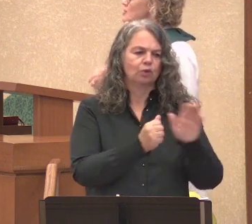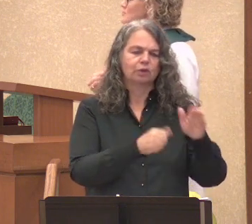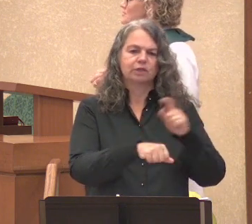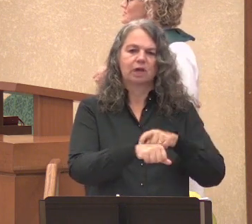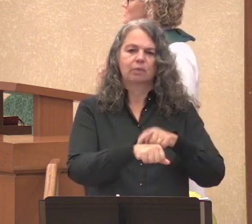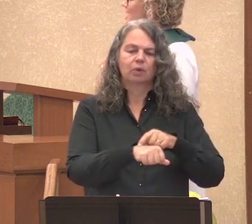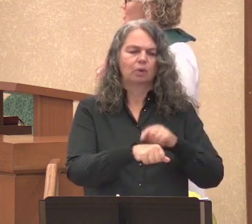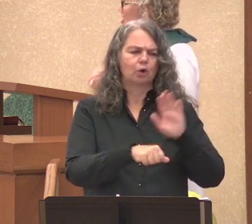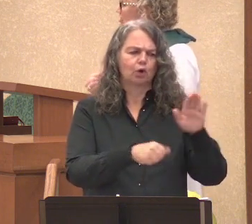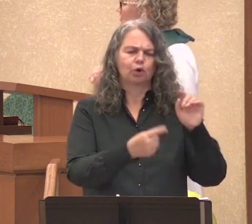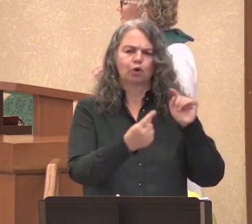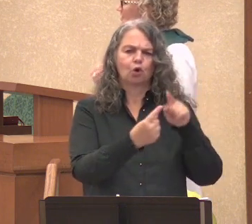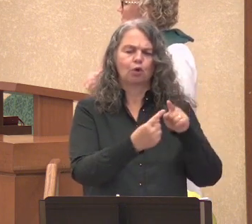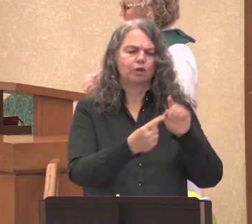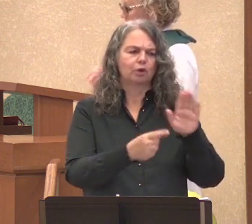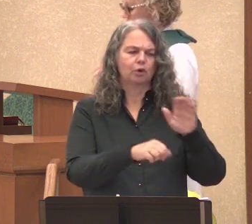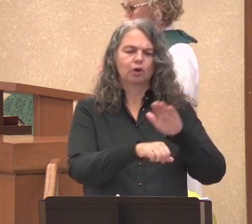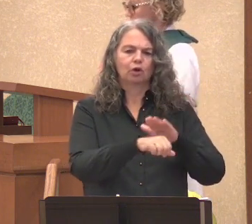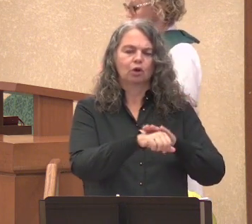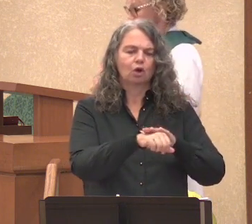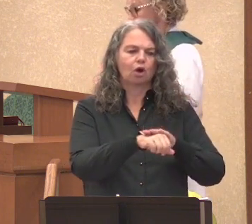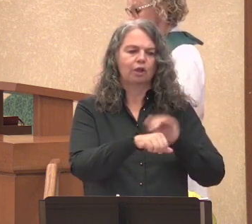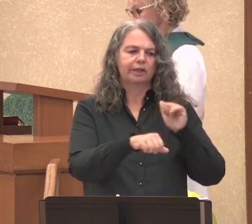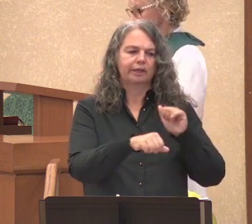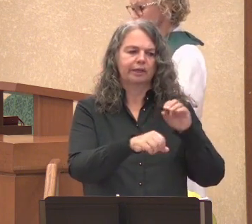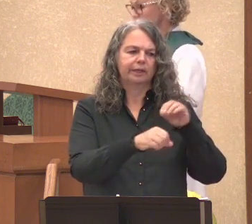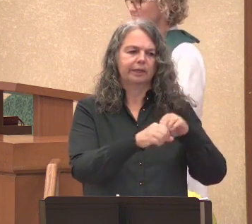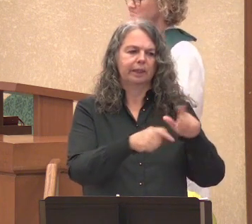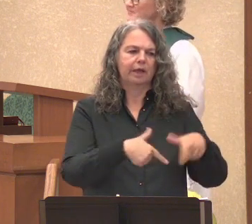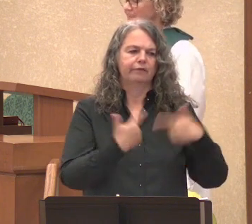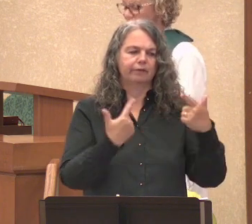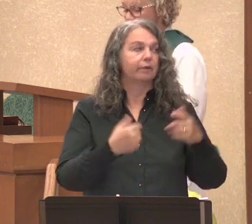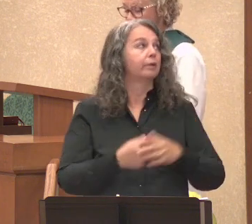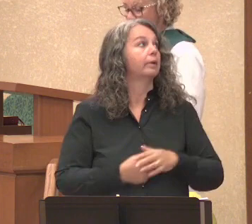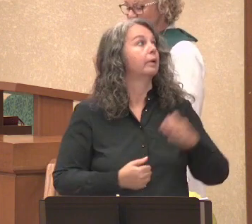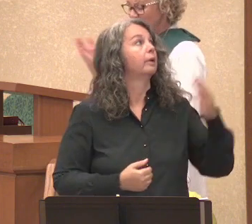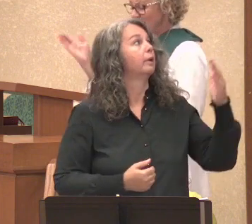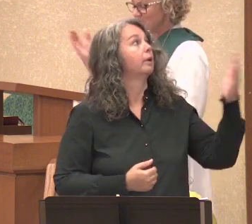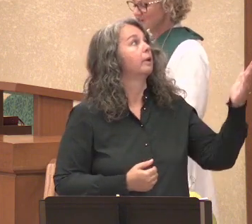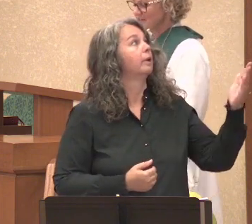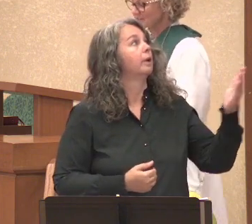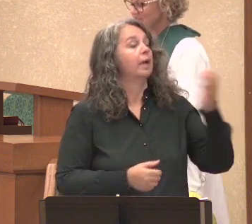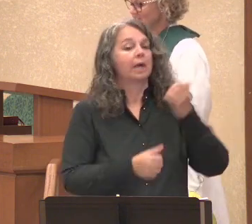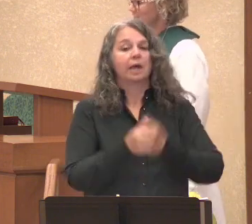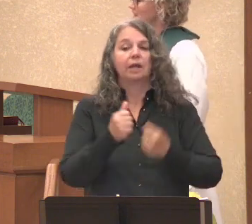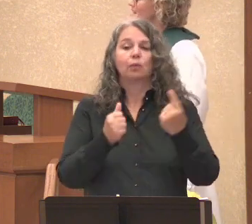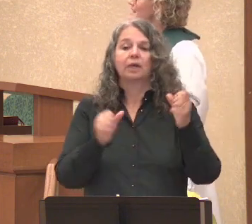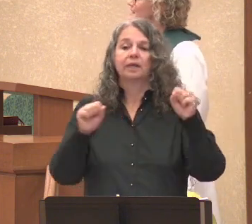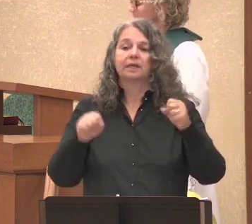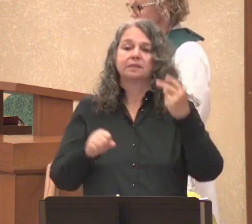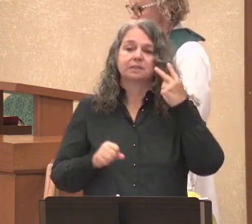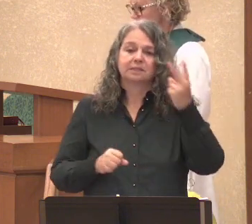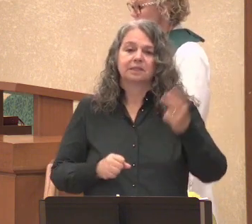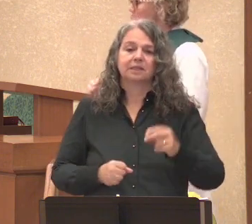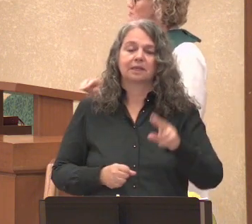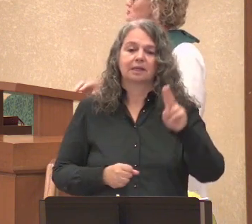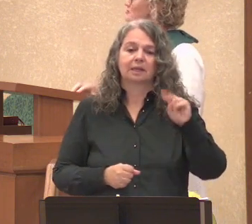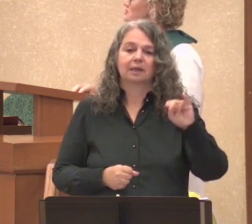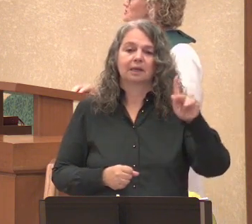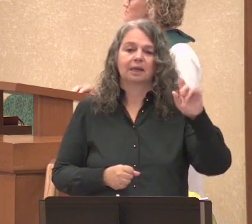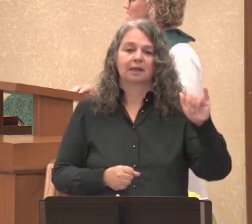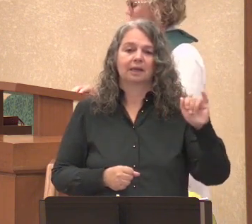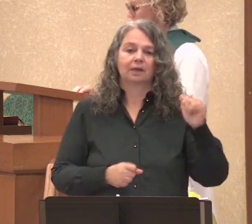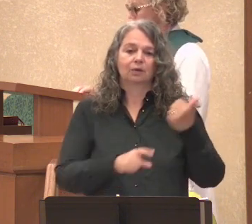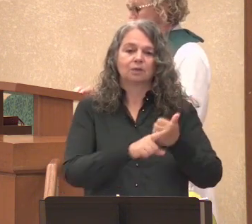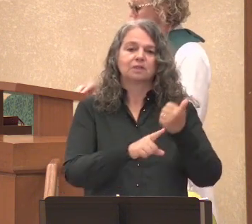her purpose and calling in life be? As anyone can see, Nikki has a